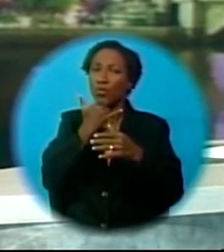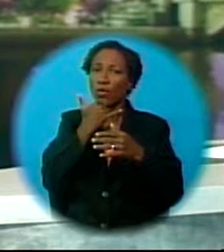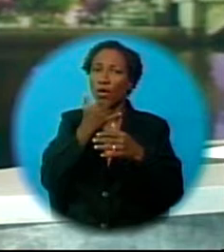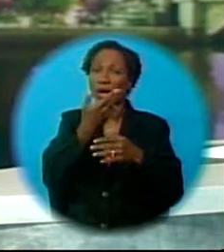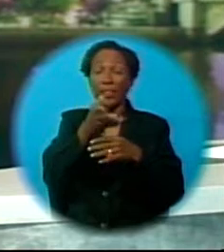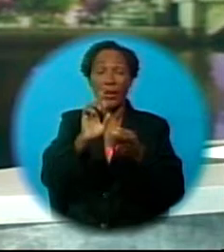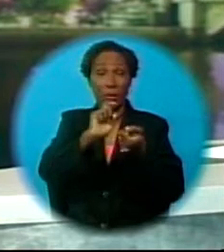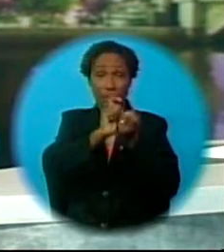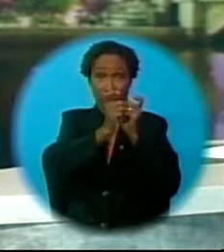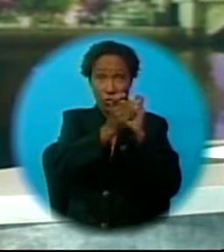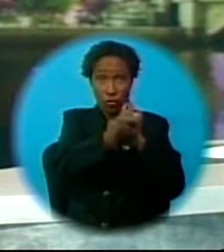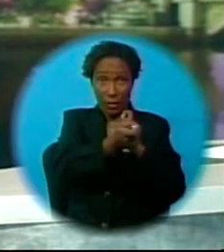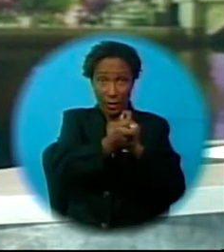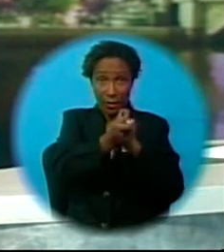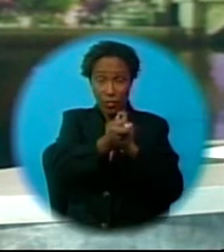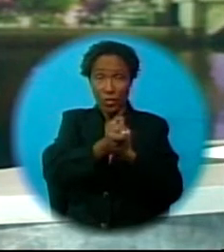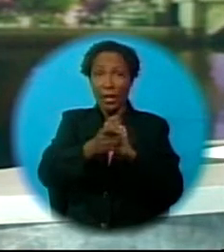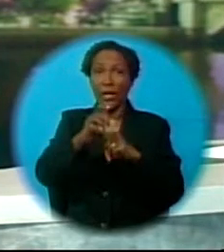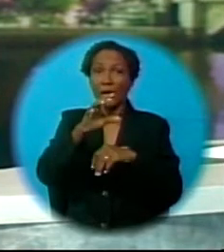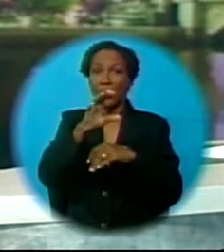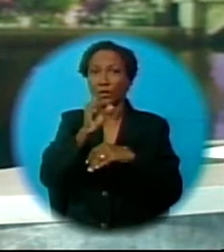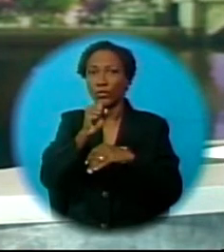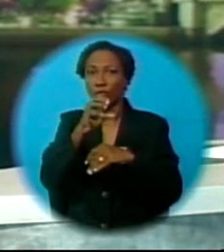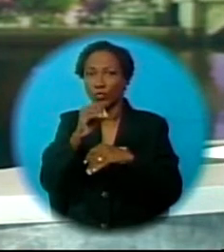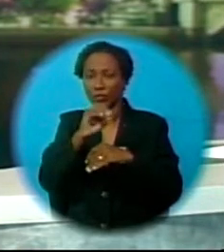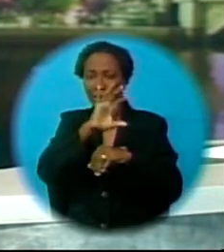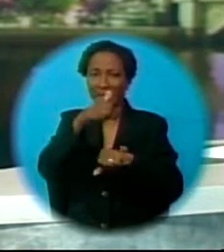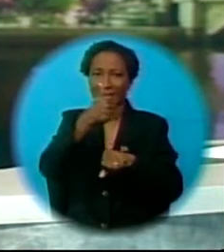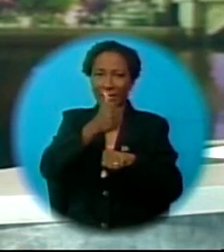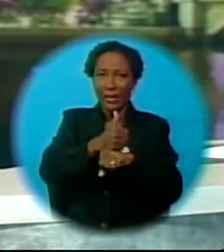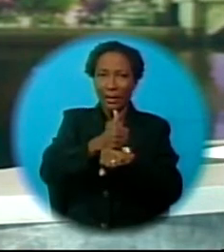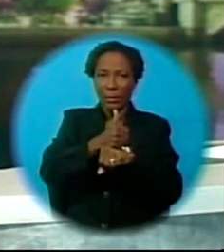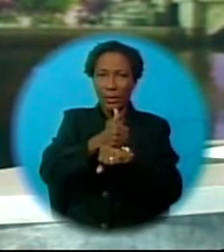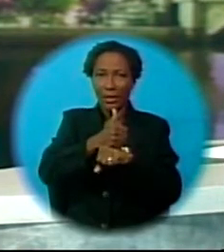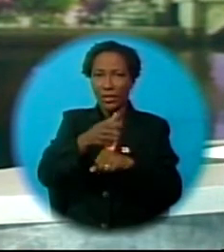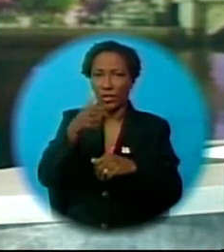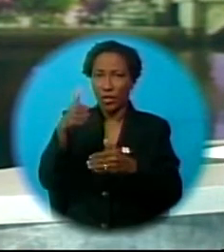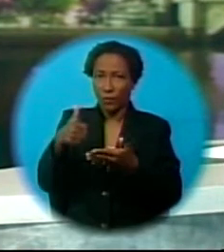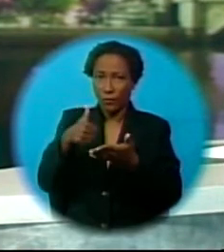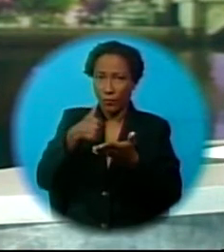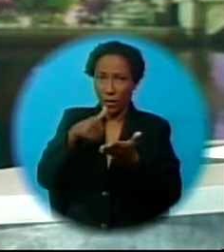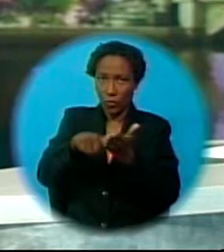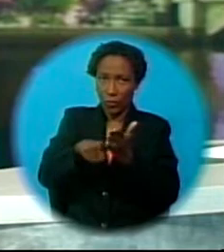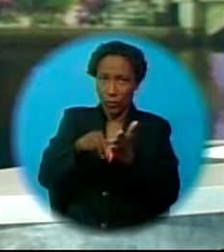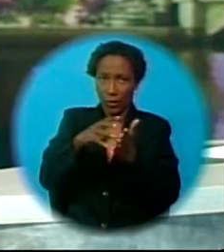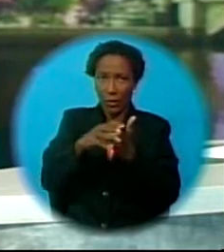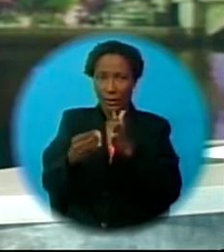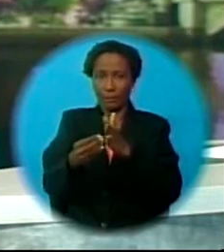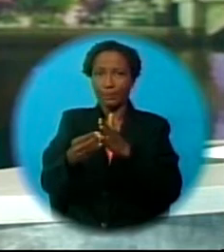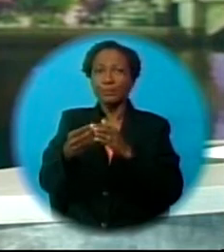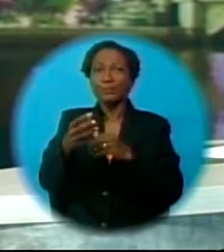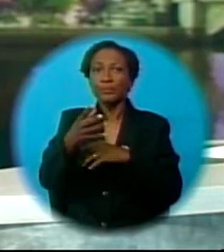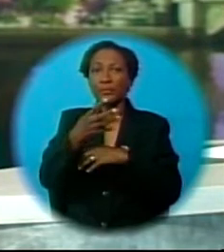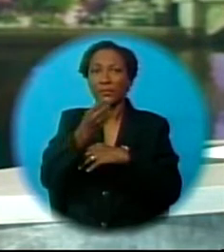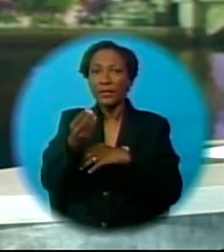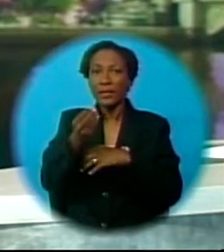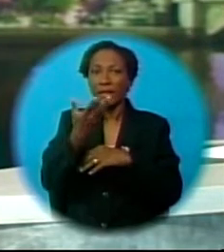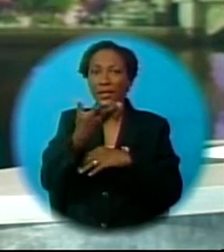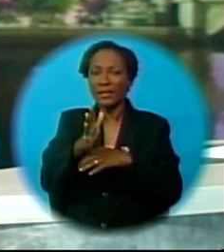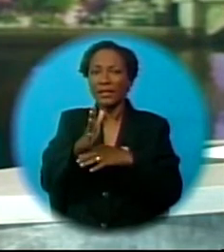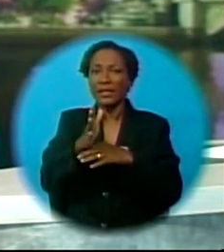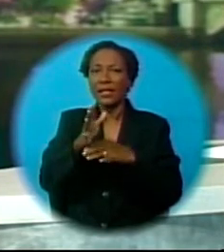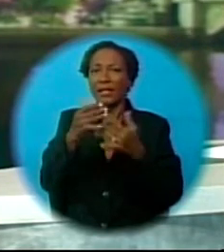be put in place. Mr. Stewart wasn't prepared to go into details on the matter, but says its implementation has been put on